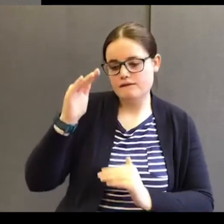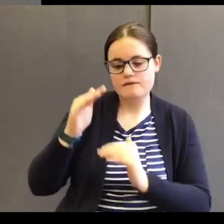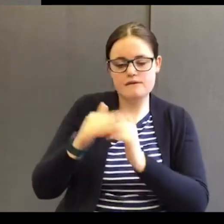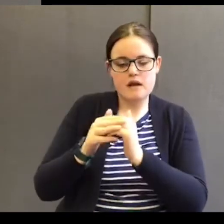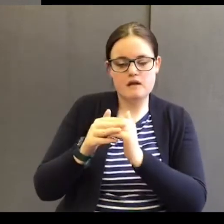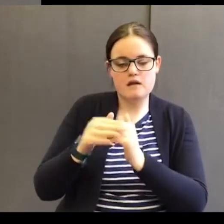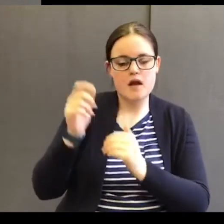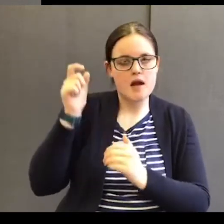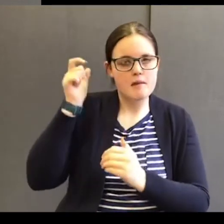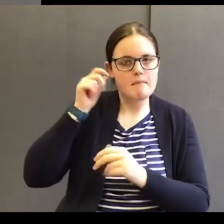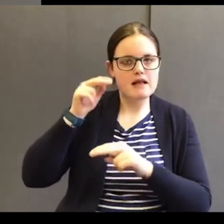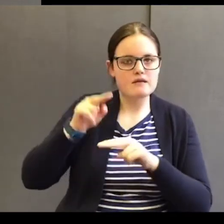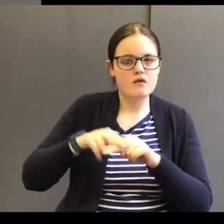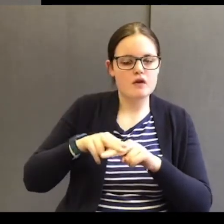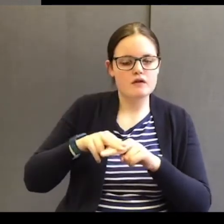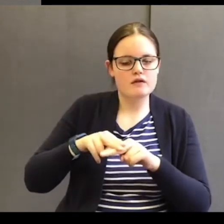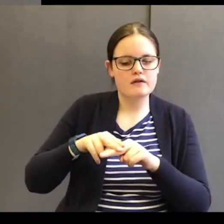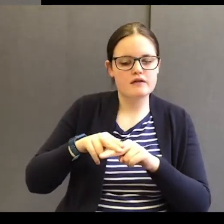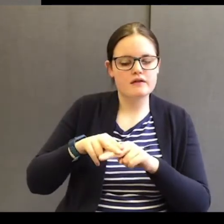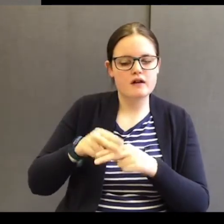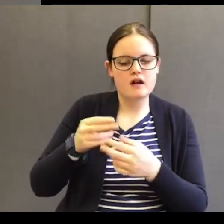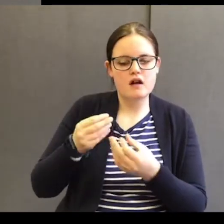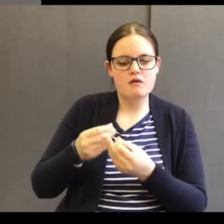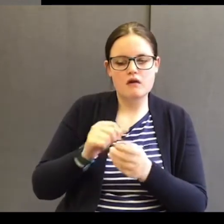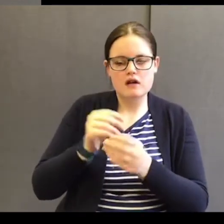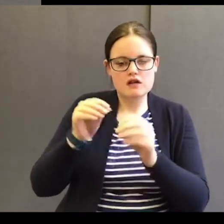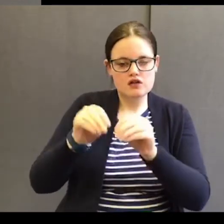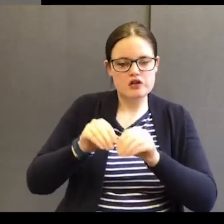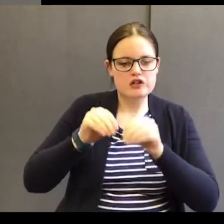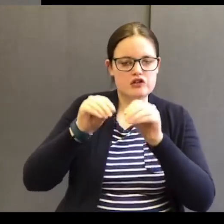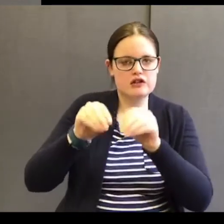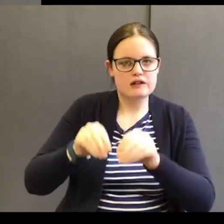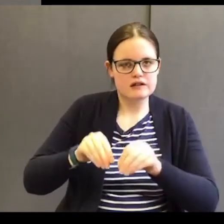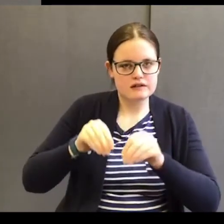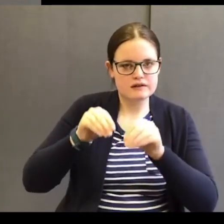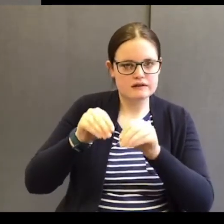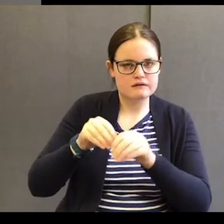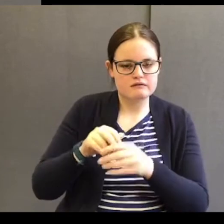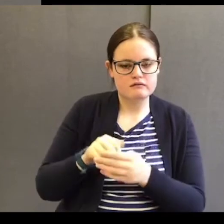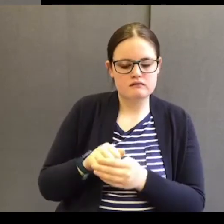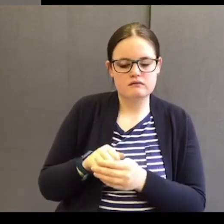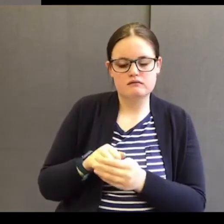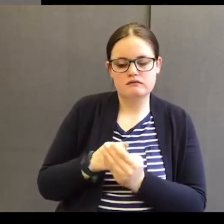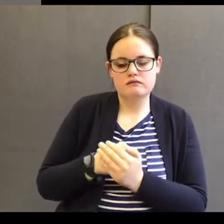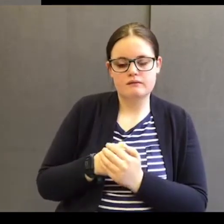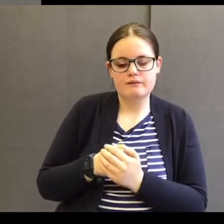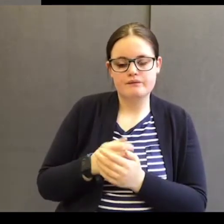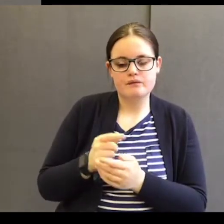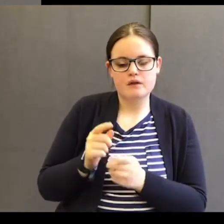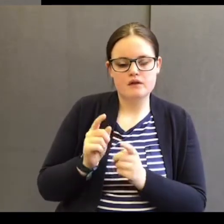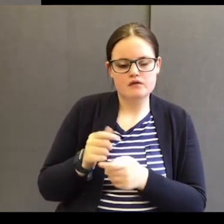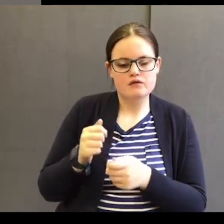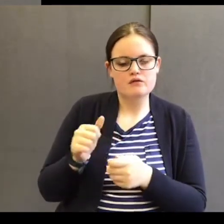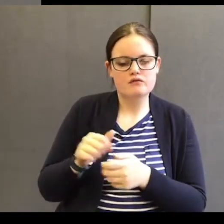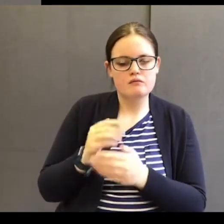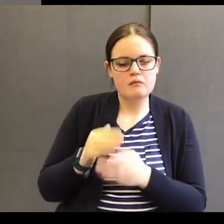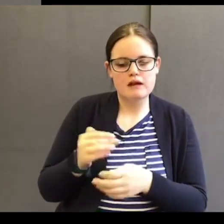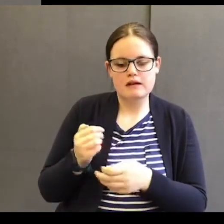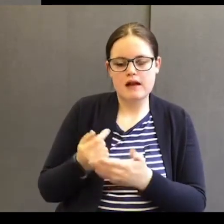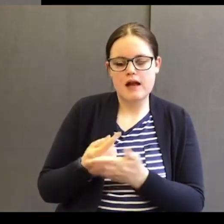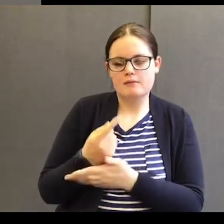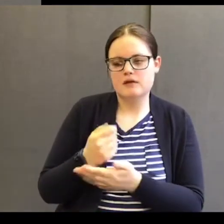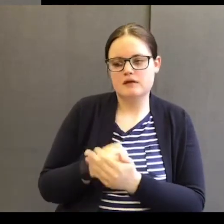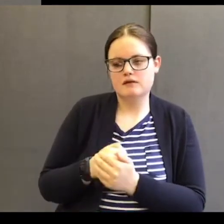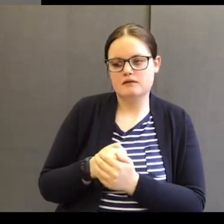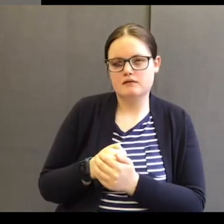We have filled Bedford with our teaching. Well, may that